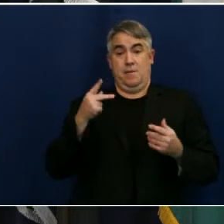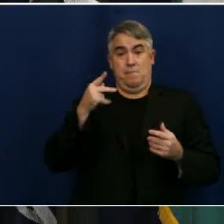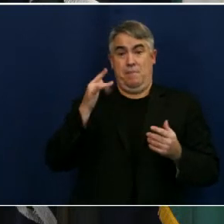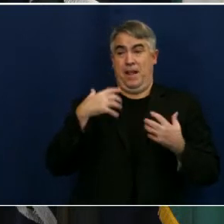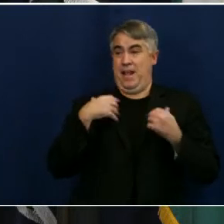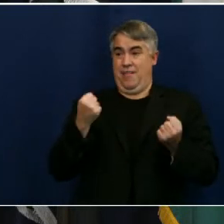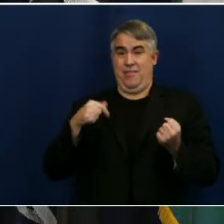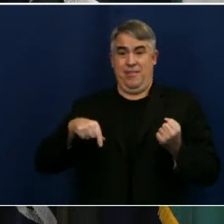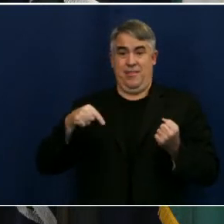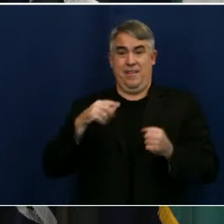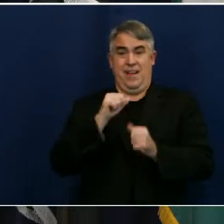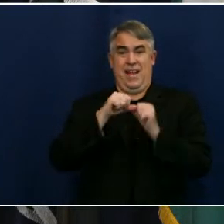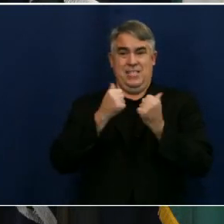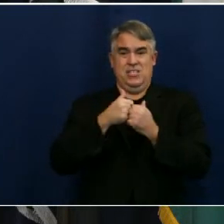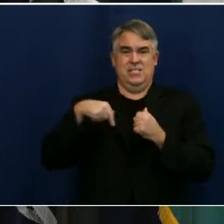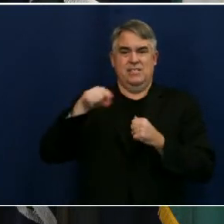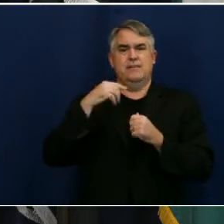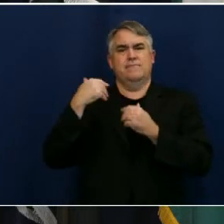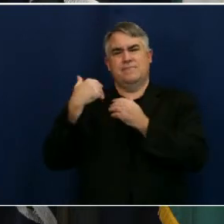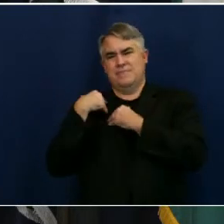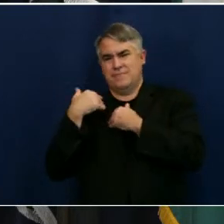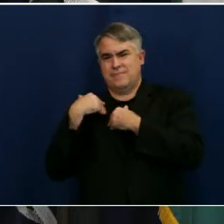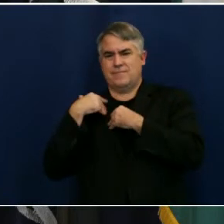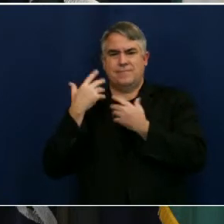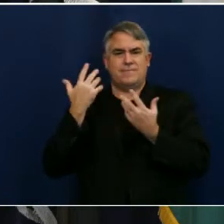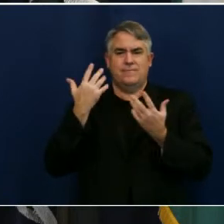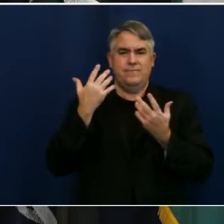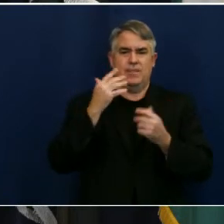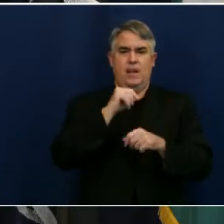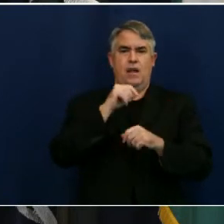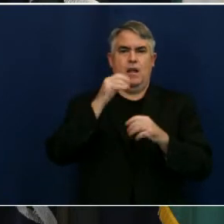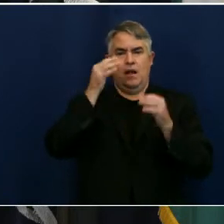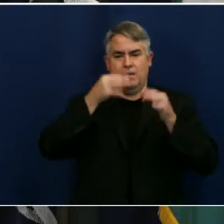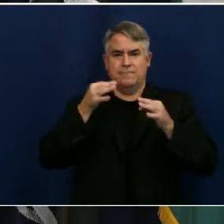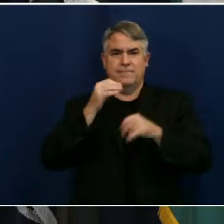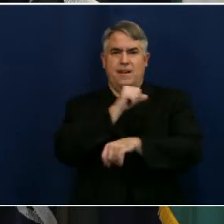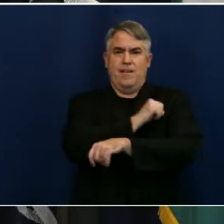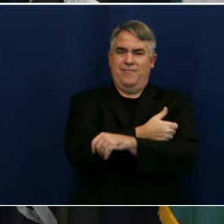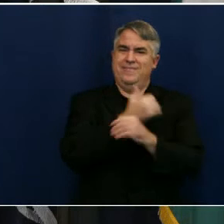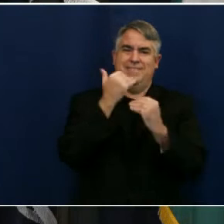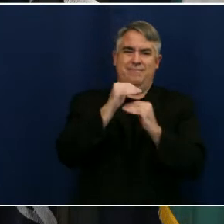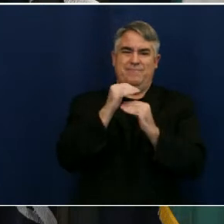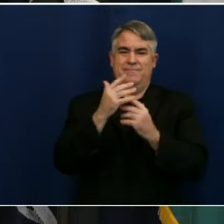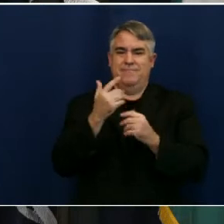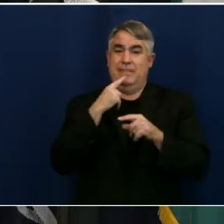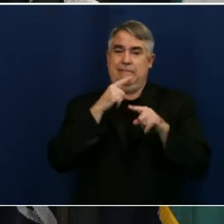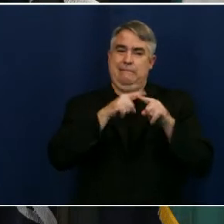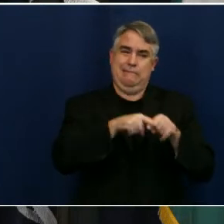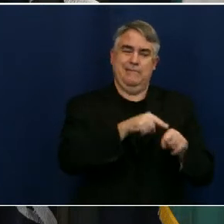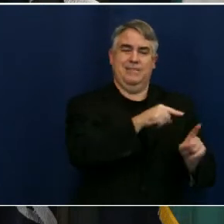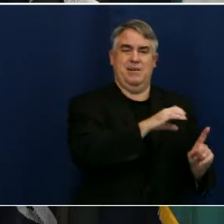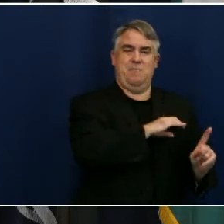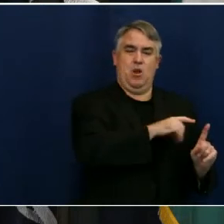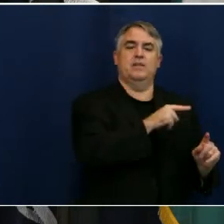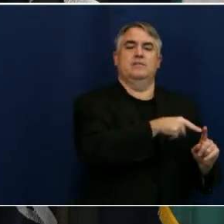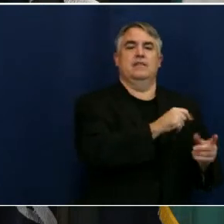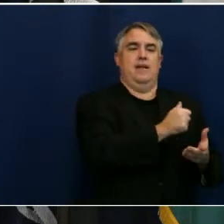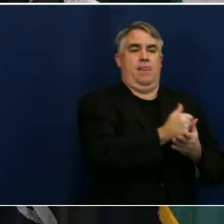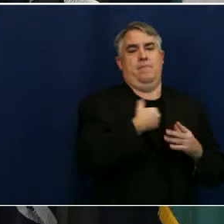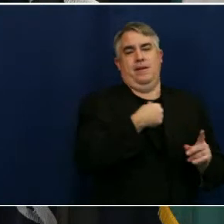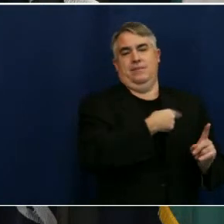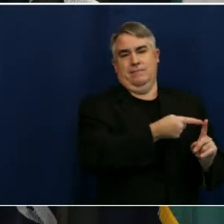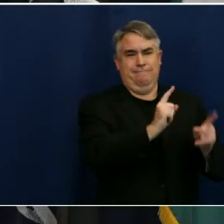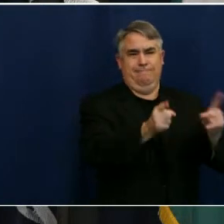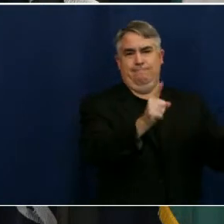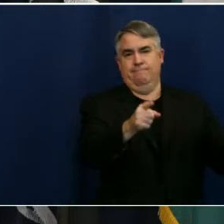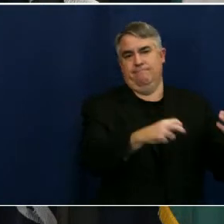enforcement partners in jurisdictions that choose to work with us. So we're going to continue to do the best we can to get through this, understanding that